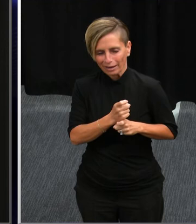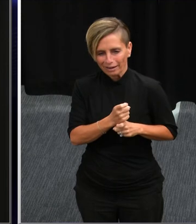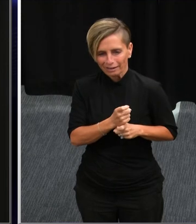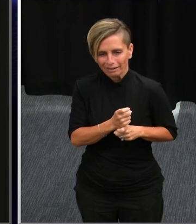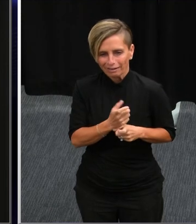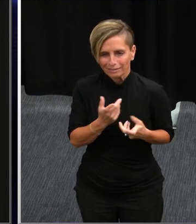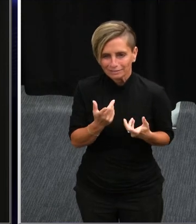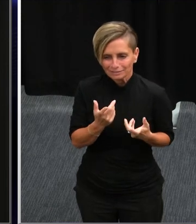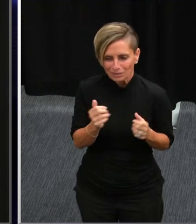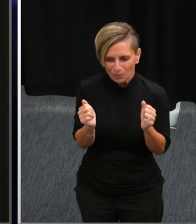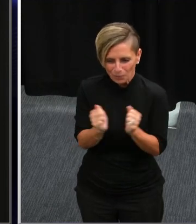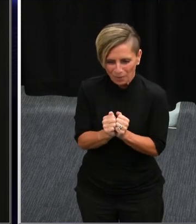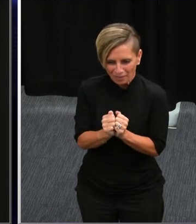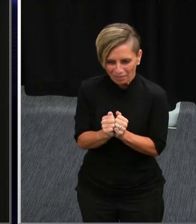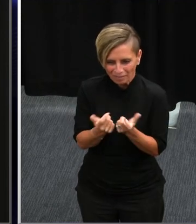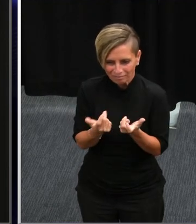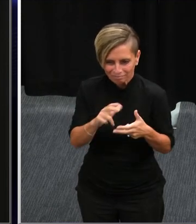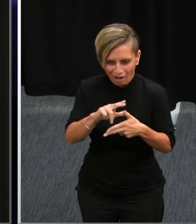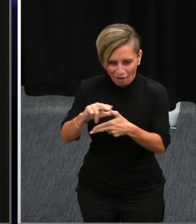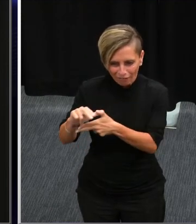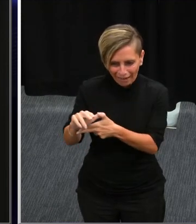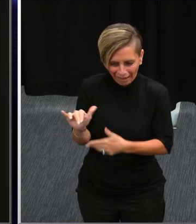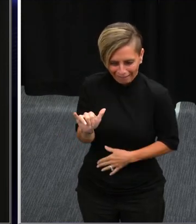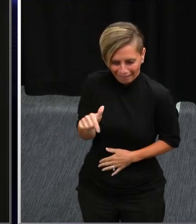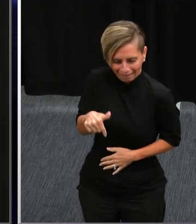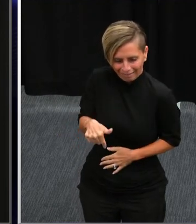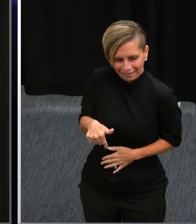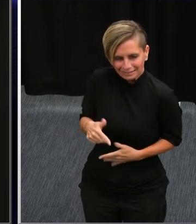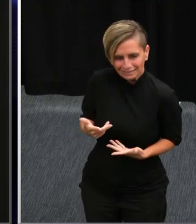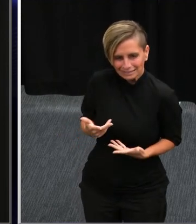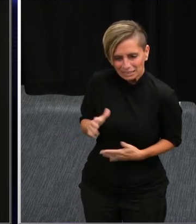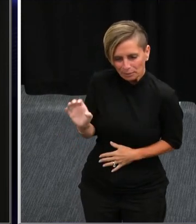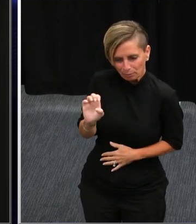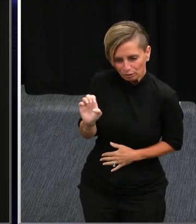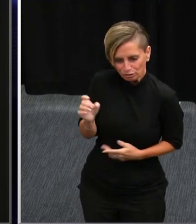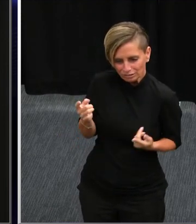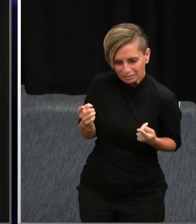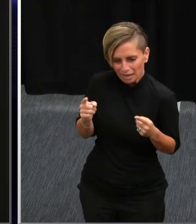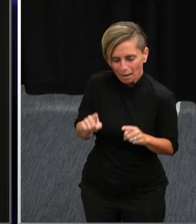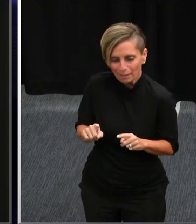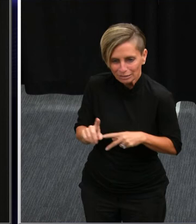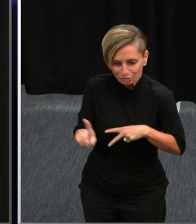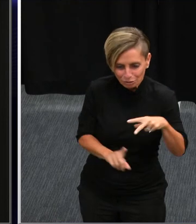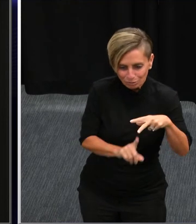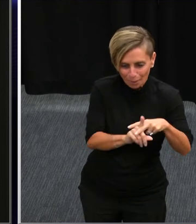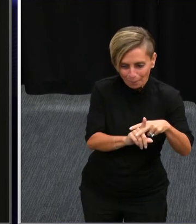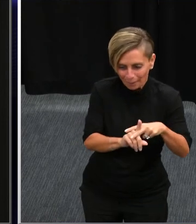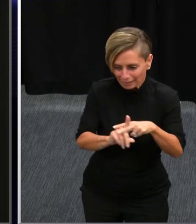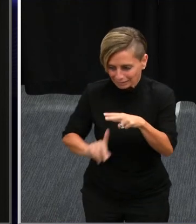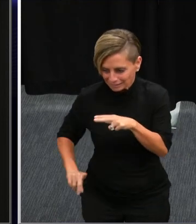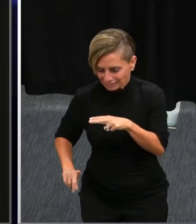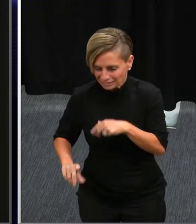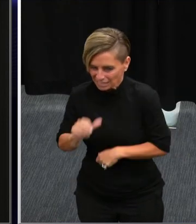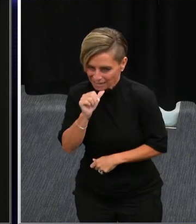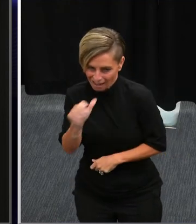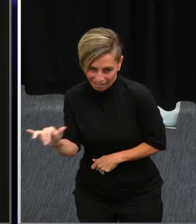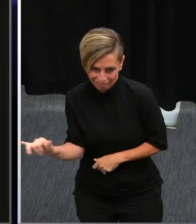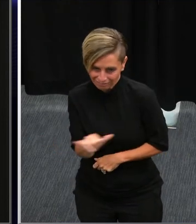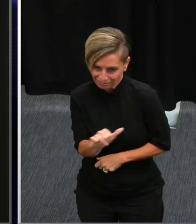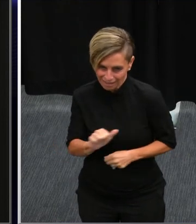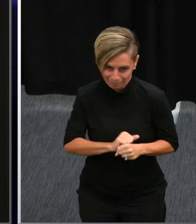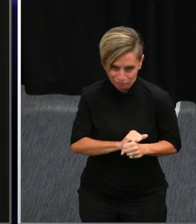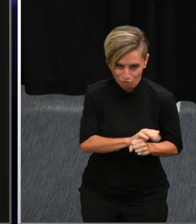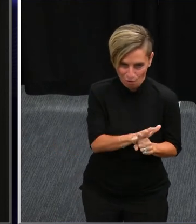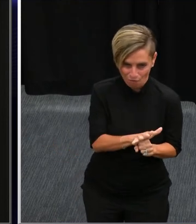a storm event like this, at least the emergency, event comes and then it goes, unlike COVID-19. And so we